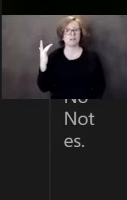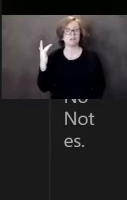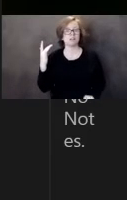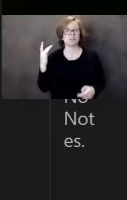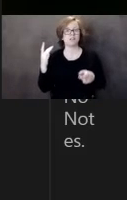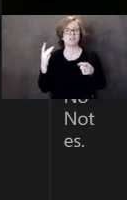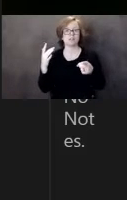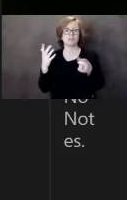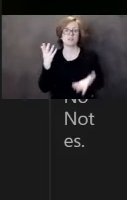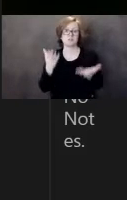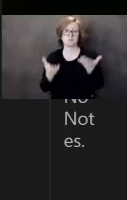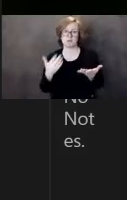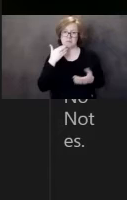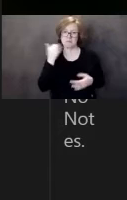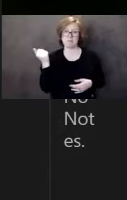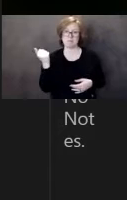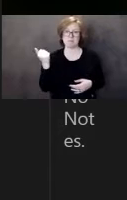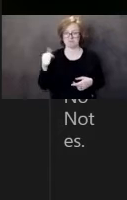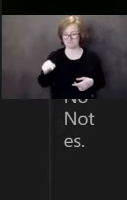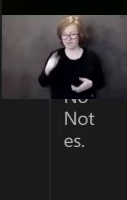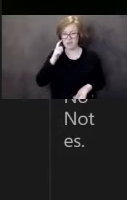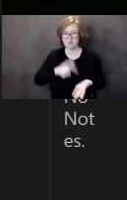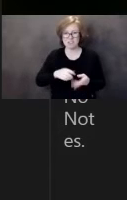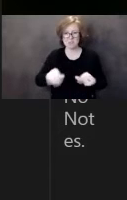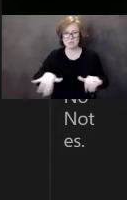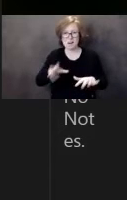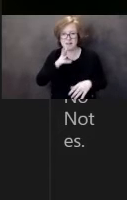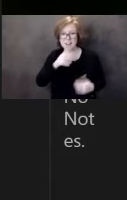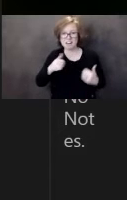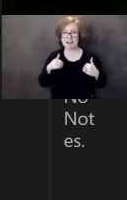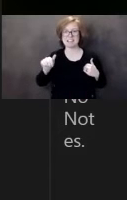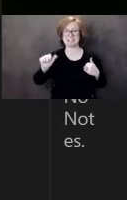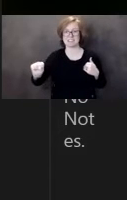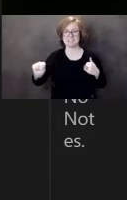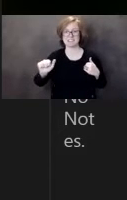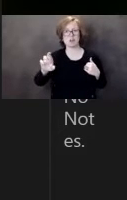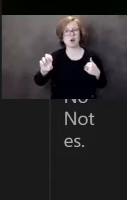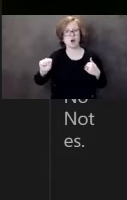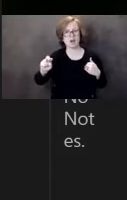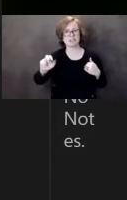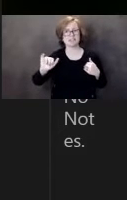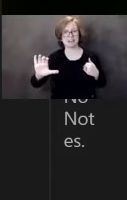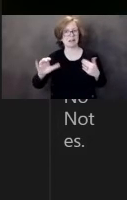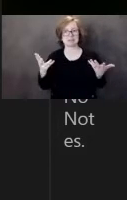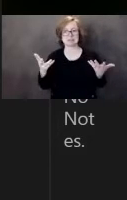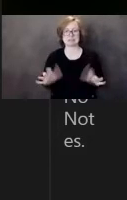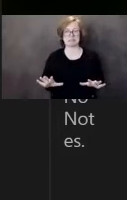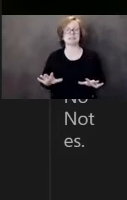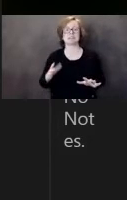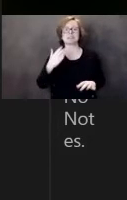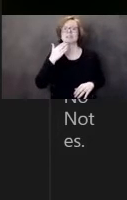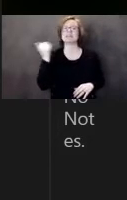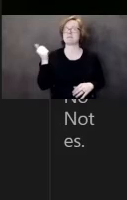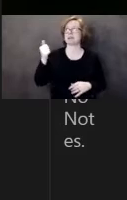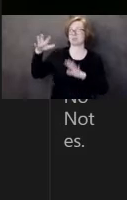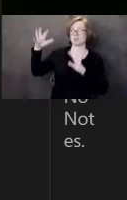you. And this one had to be raised because in order to get enough flow, it had to be raised up over ground level. This is